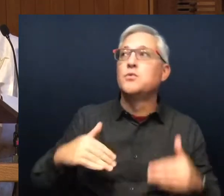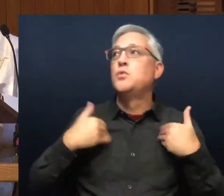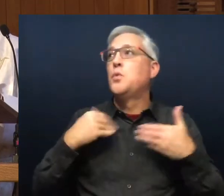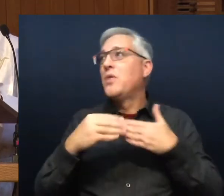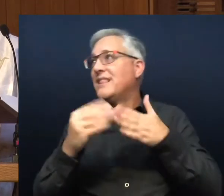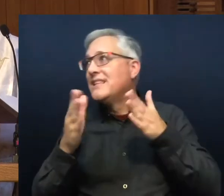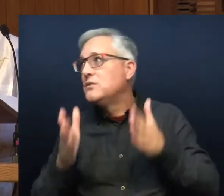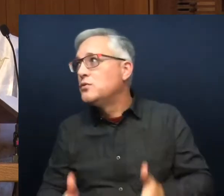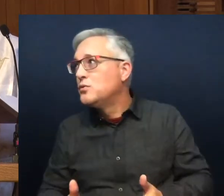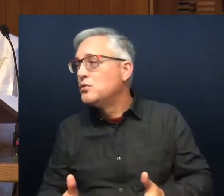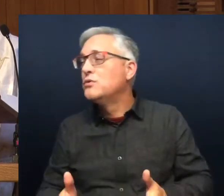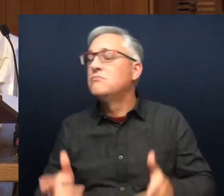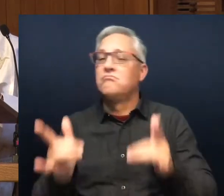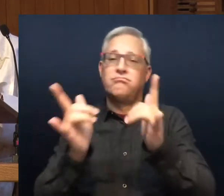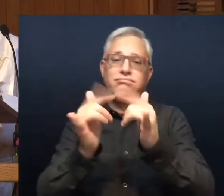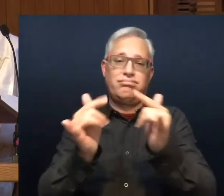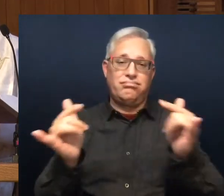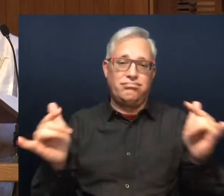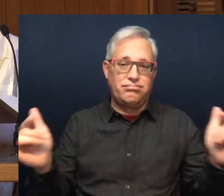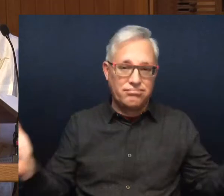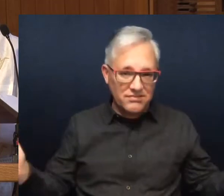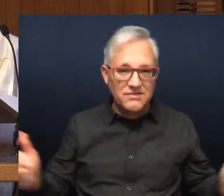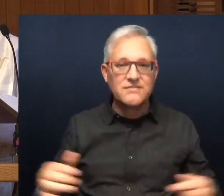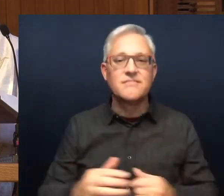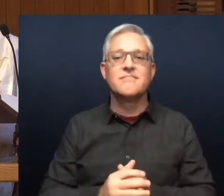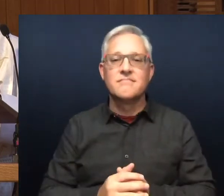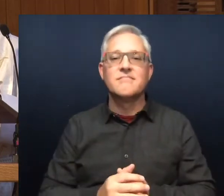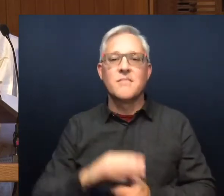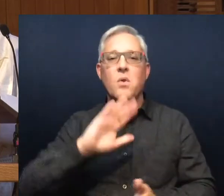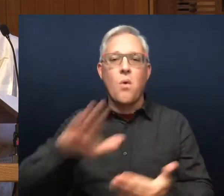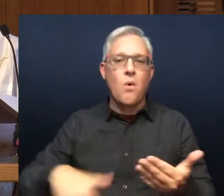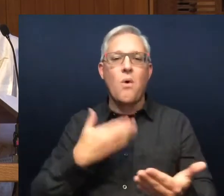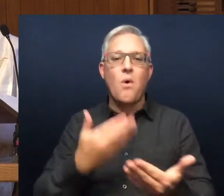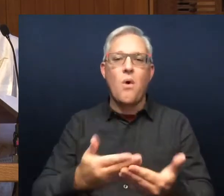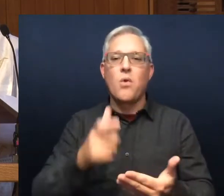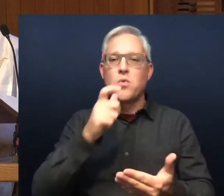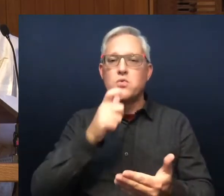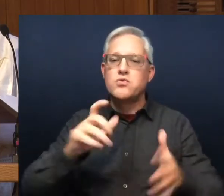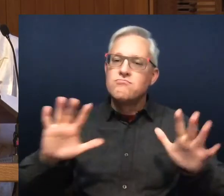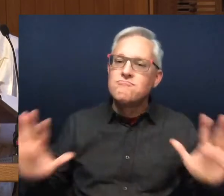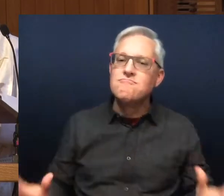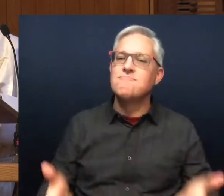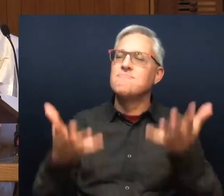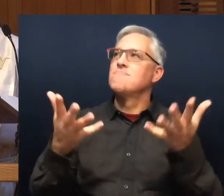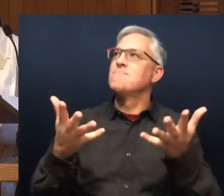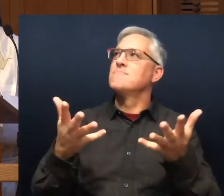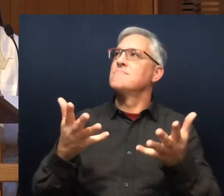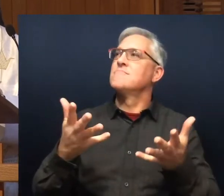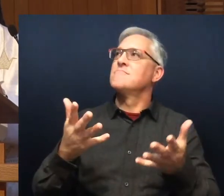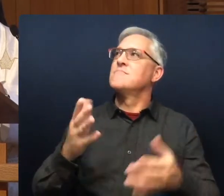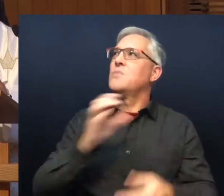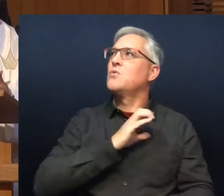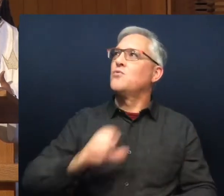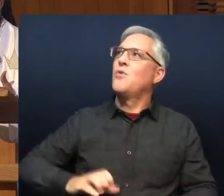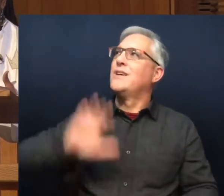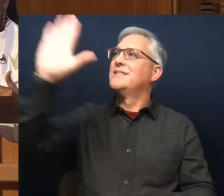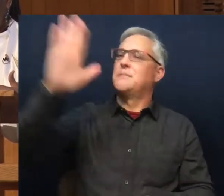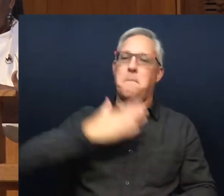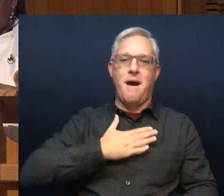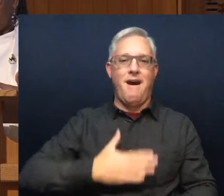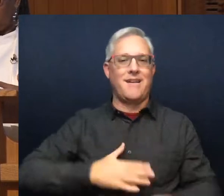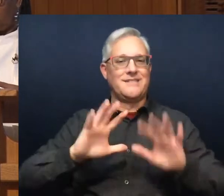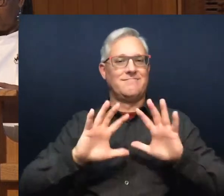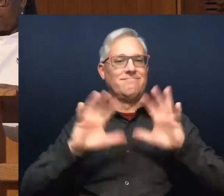leaders, cantors, church musicians, and all who nurture and equip the body